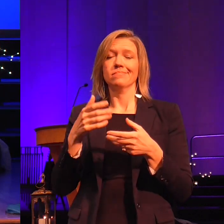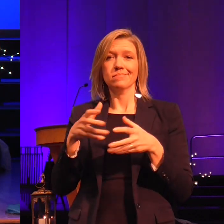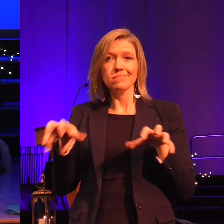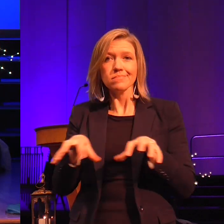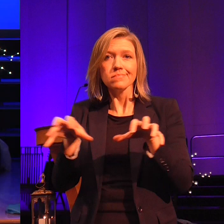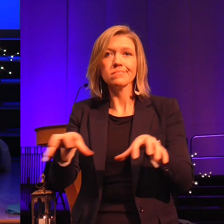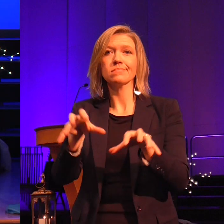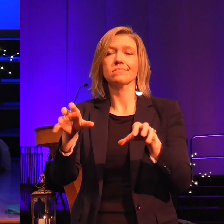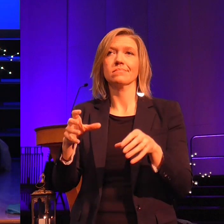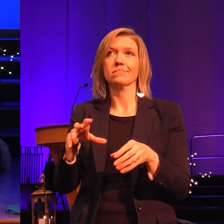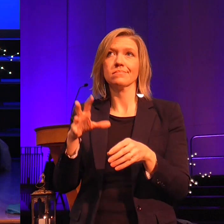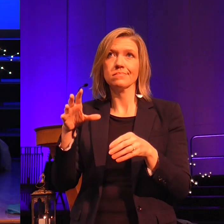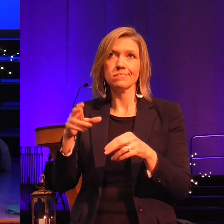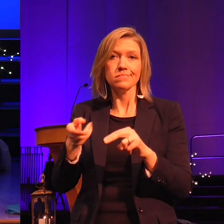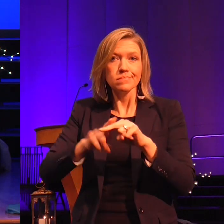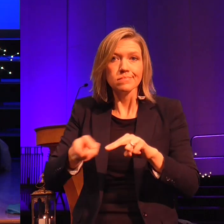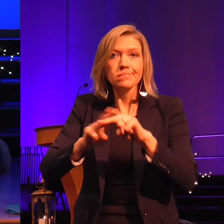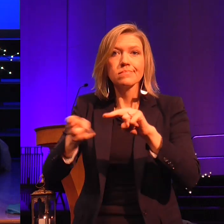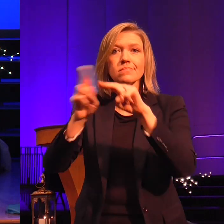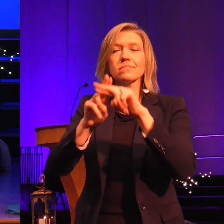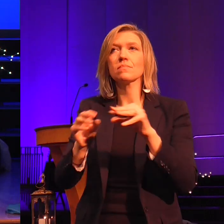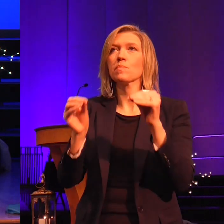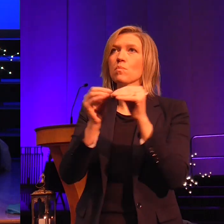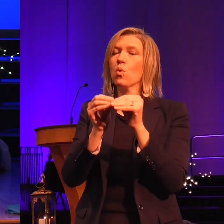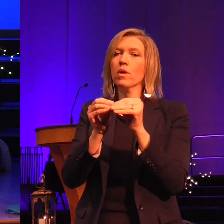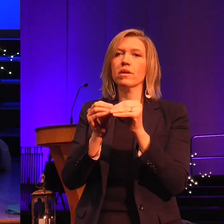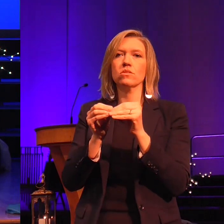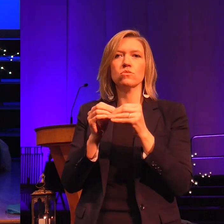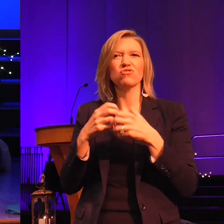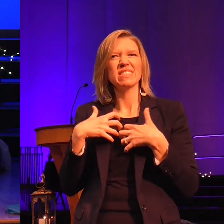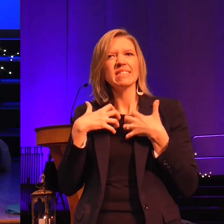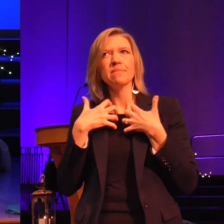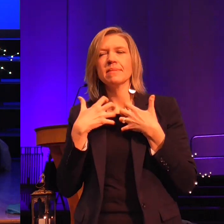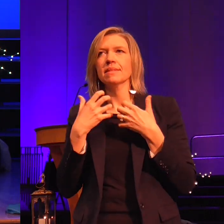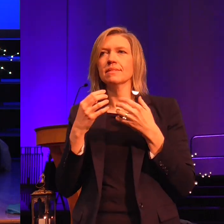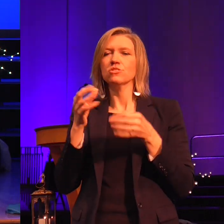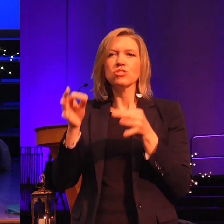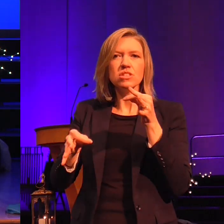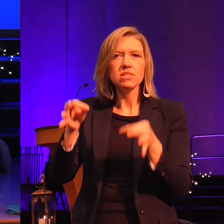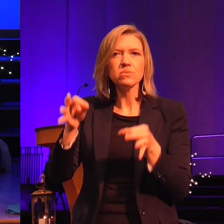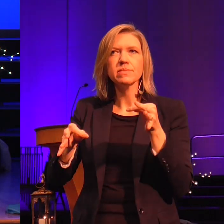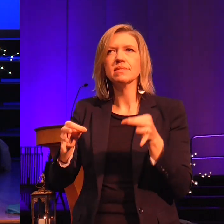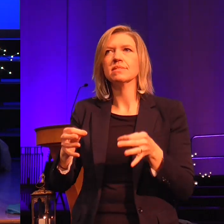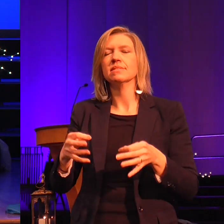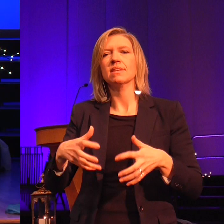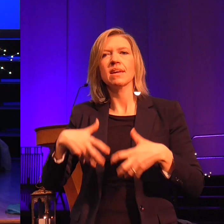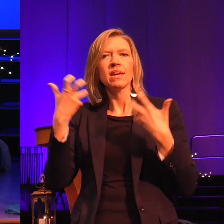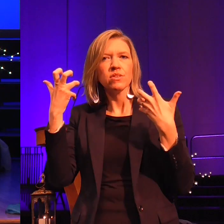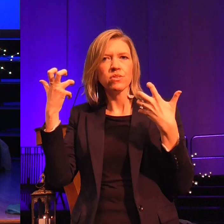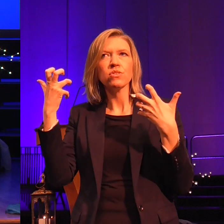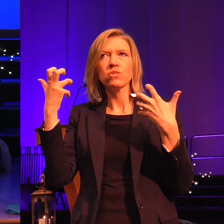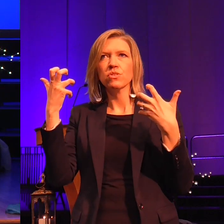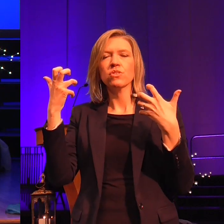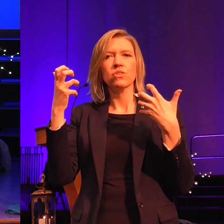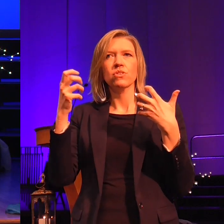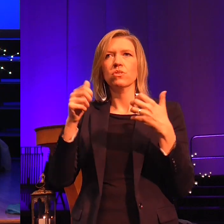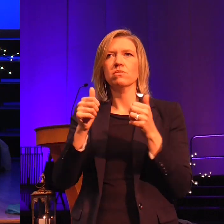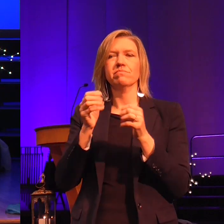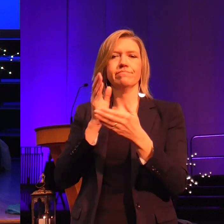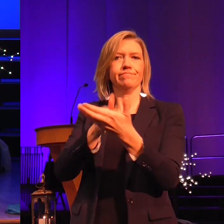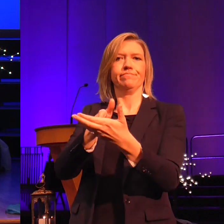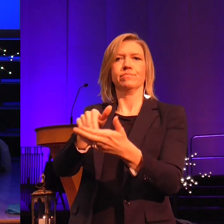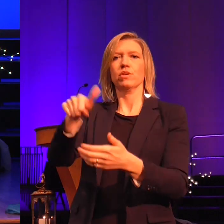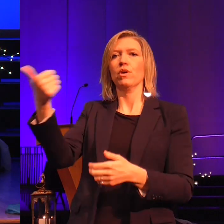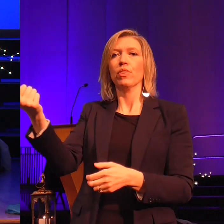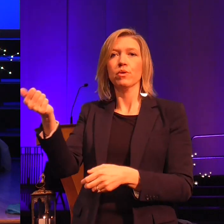make it be okay that we have resentments and judgments and anger at any other human being or